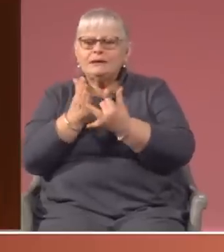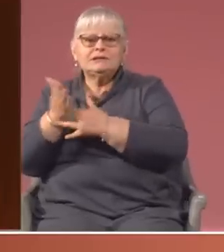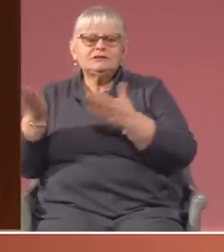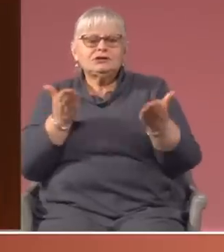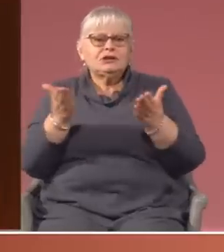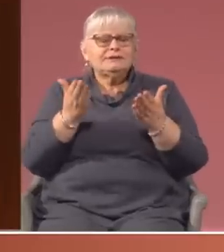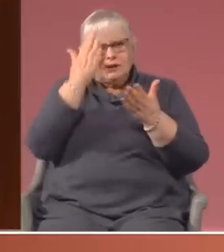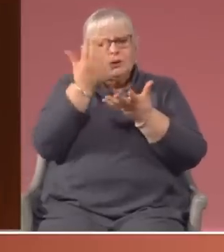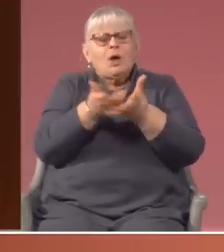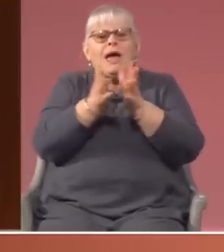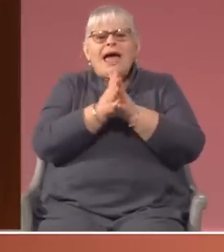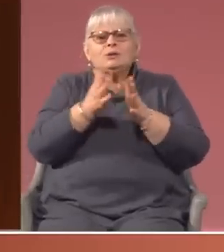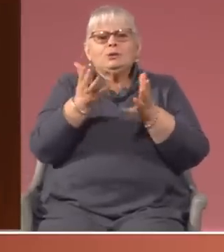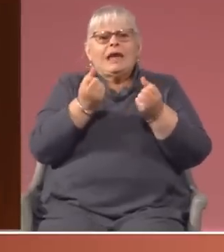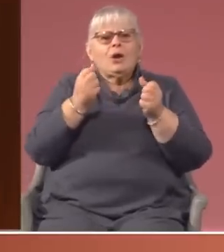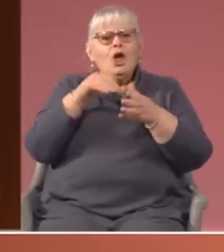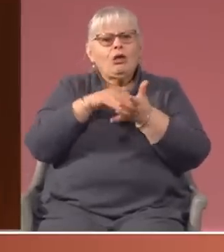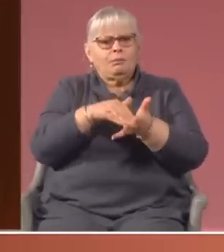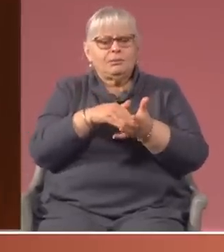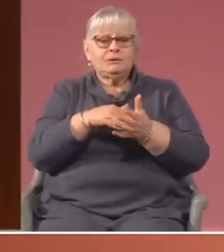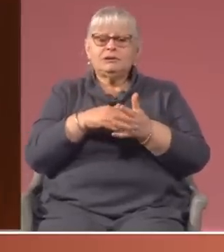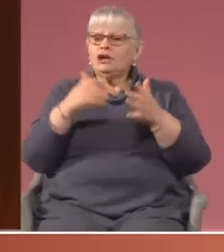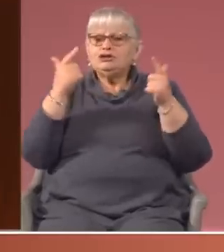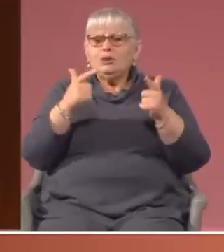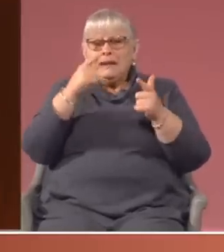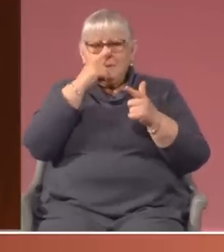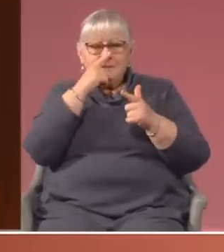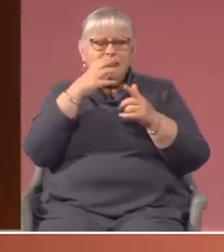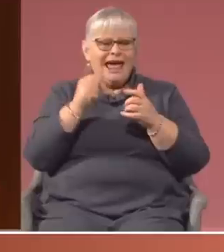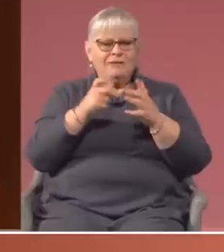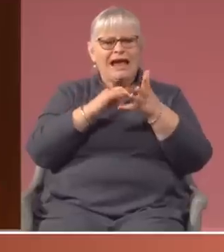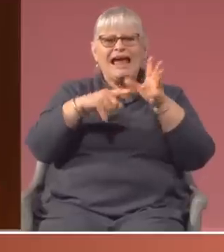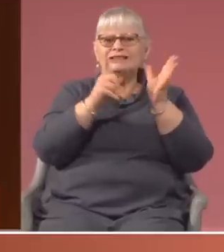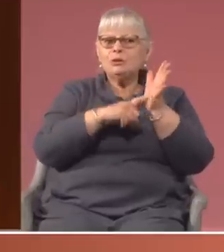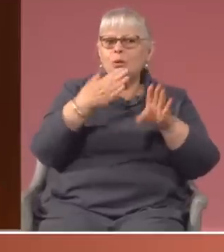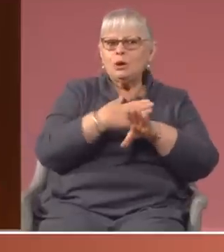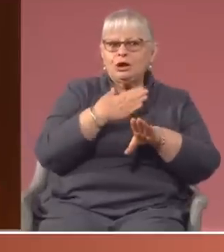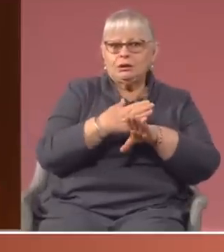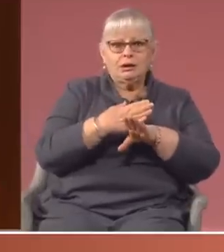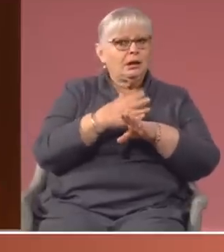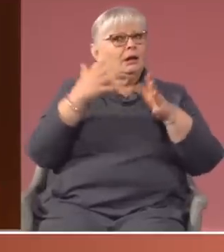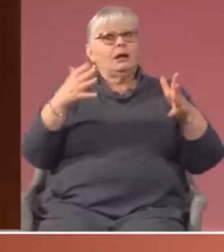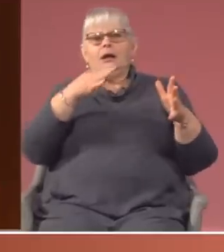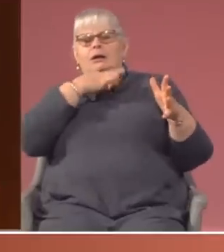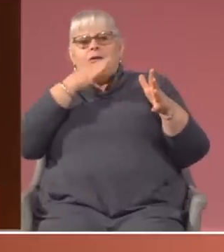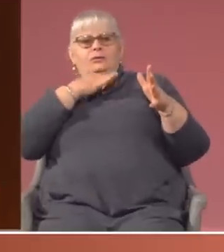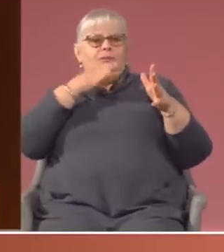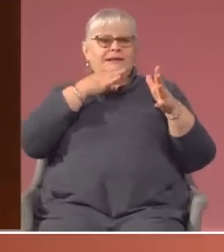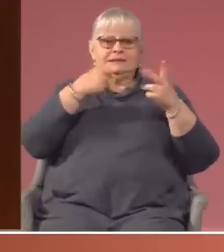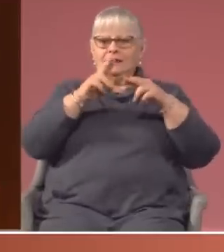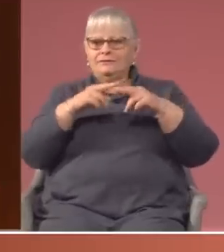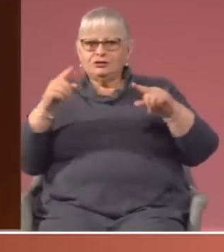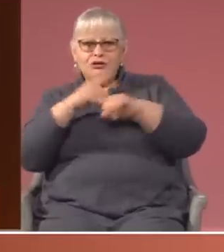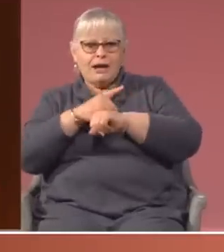help. Too many are employed in insecure work, leaving them vulnerable to the rapidly changing economic conditions.